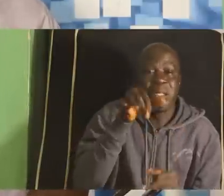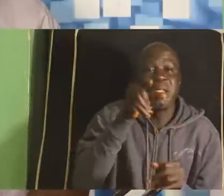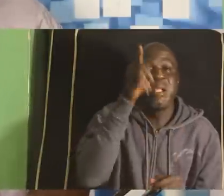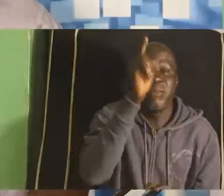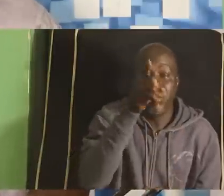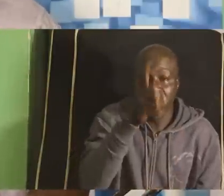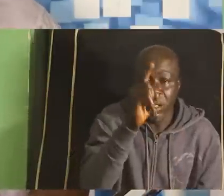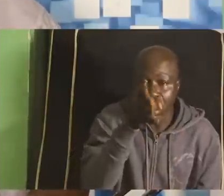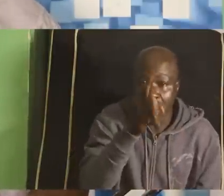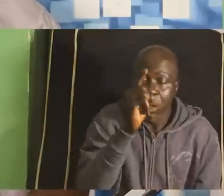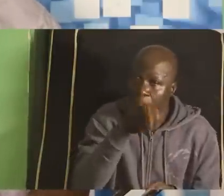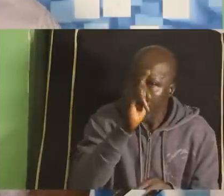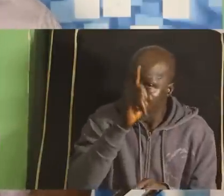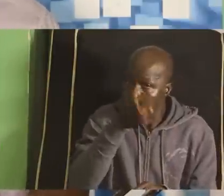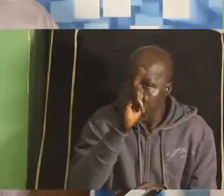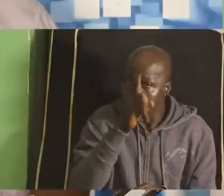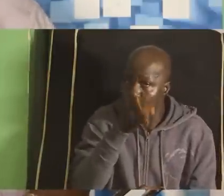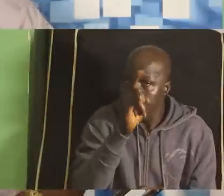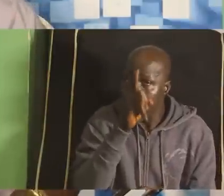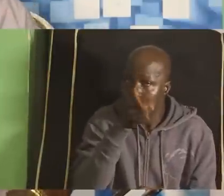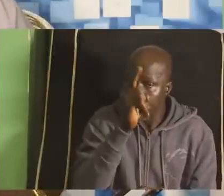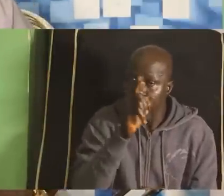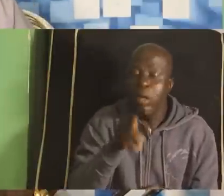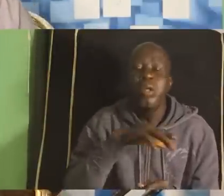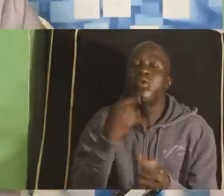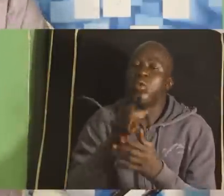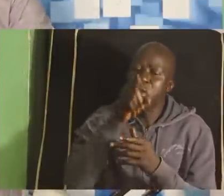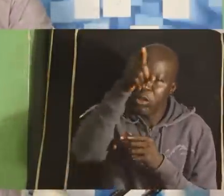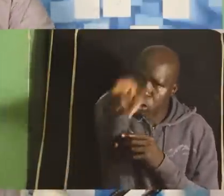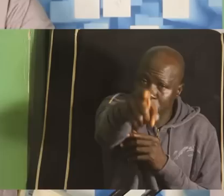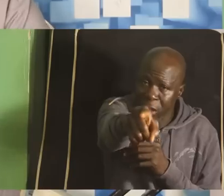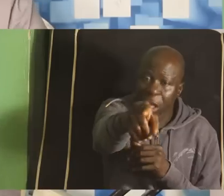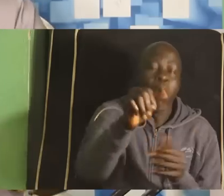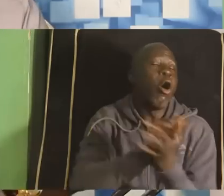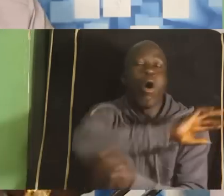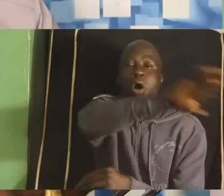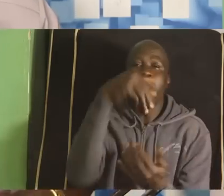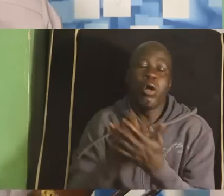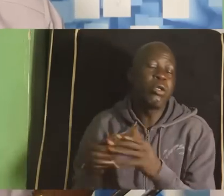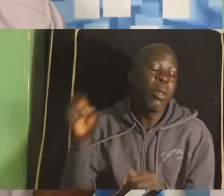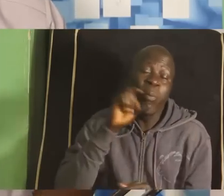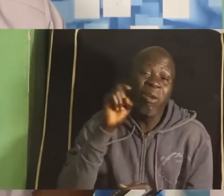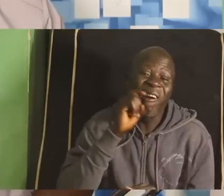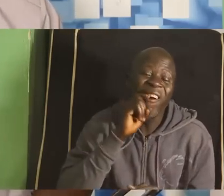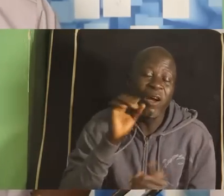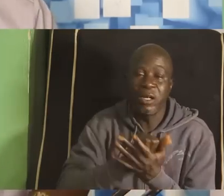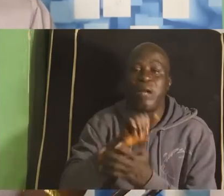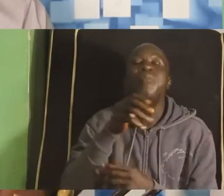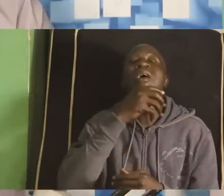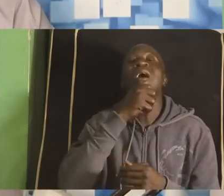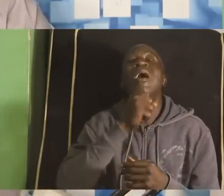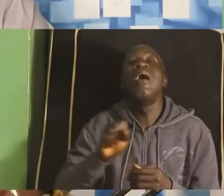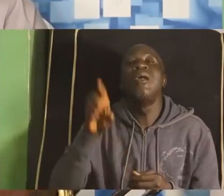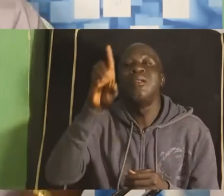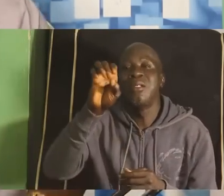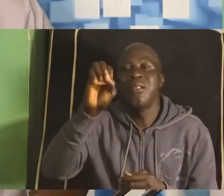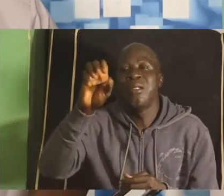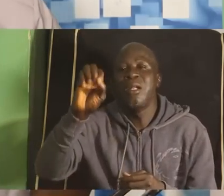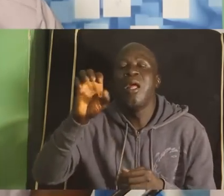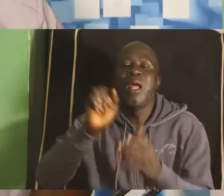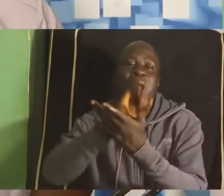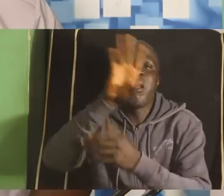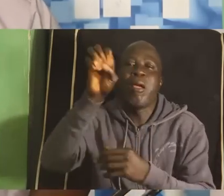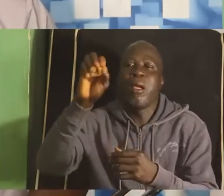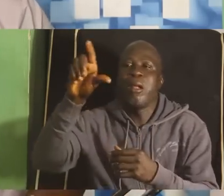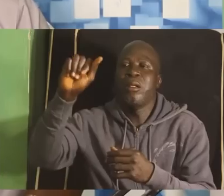index finger, only finger. And that's why you spread it. Digi awon agba. Mirrors of the elders. Digi awon agba. Mirrors